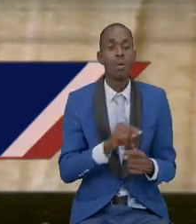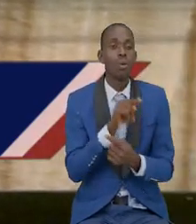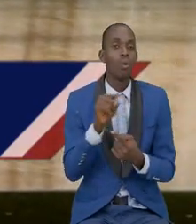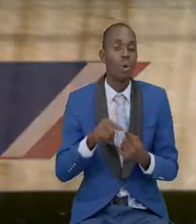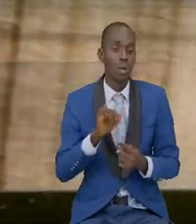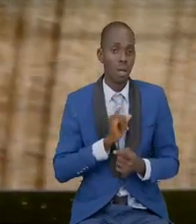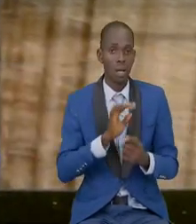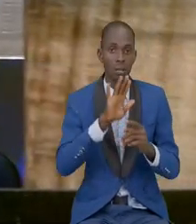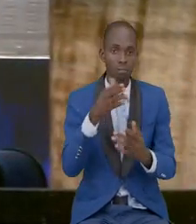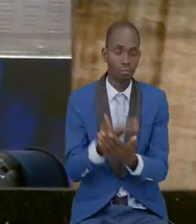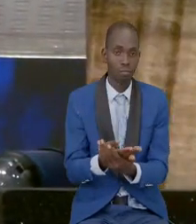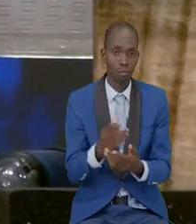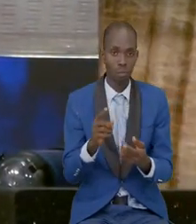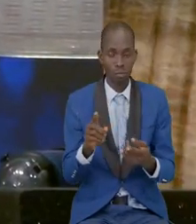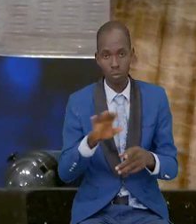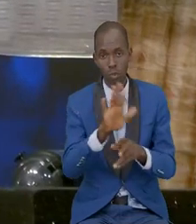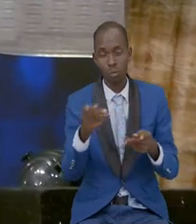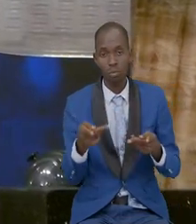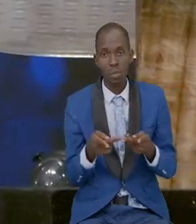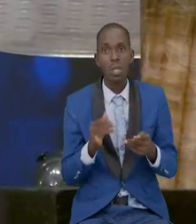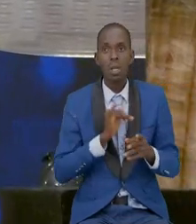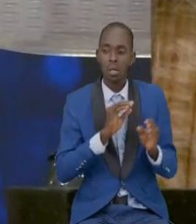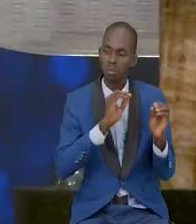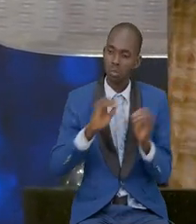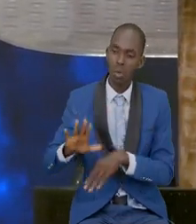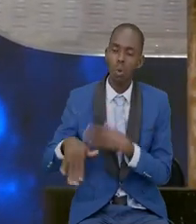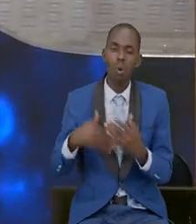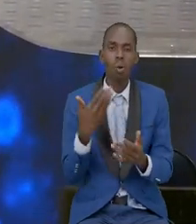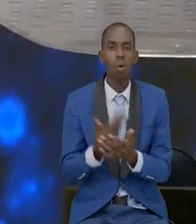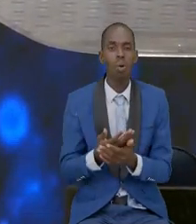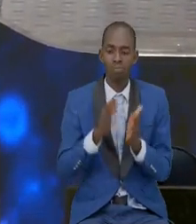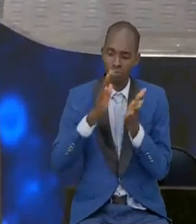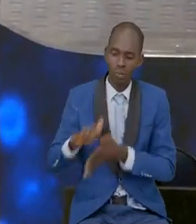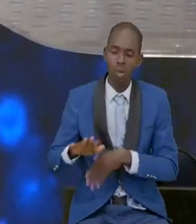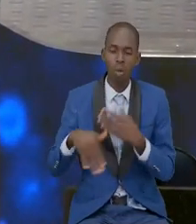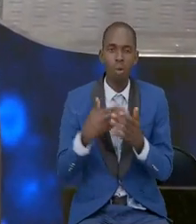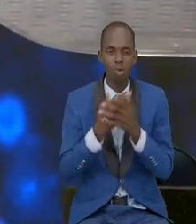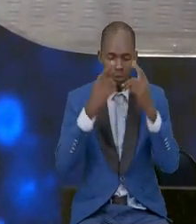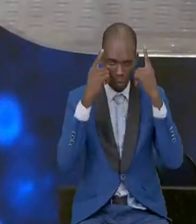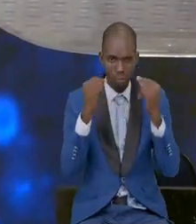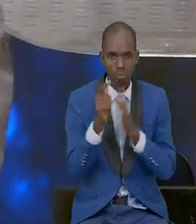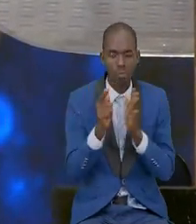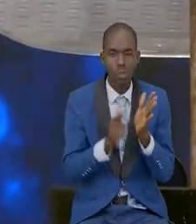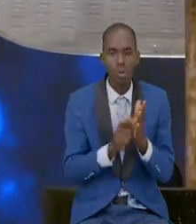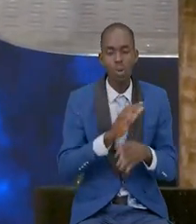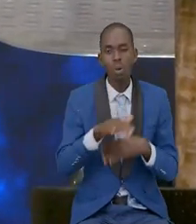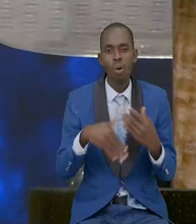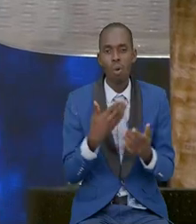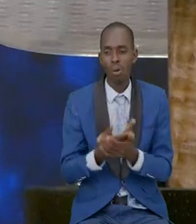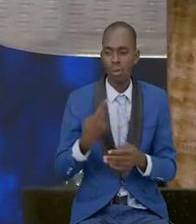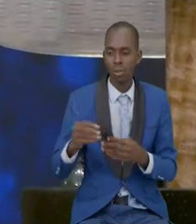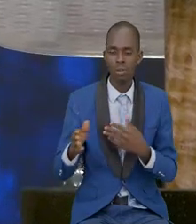you, I dropped all of Judaism. I dropped all of circumcision. I